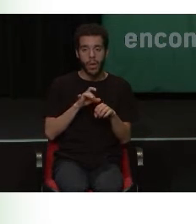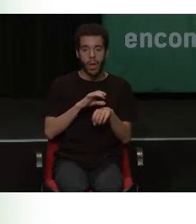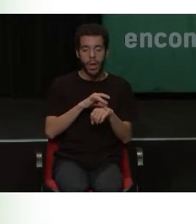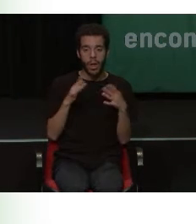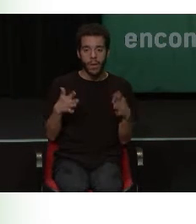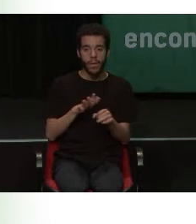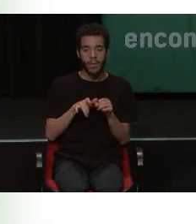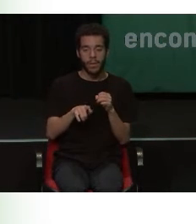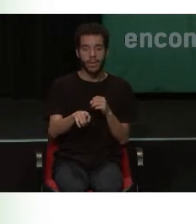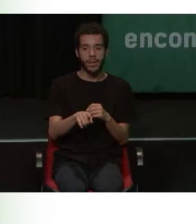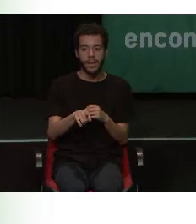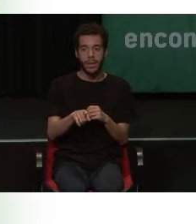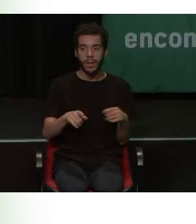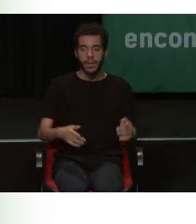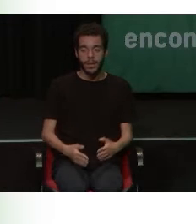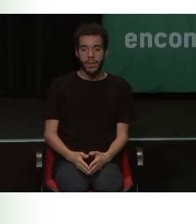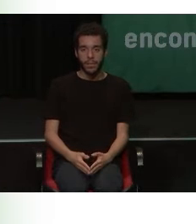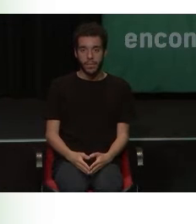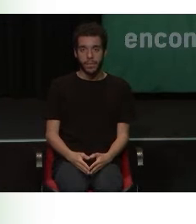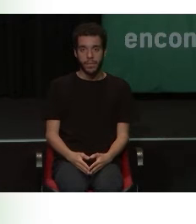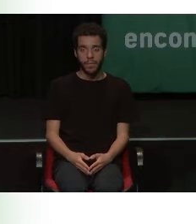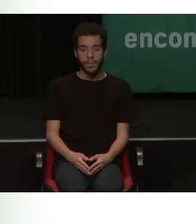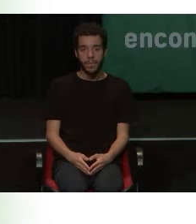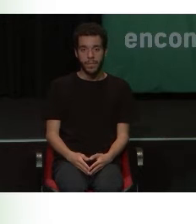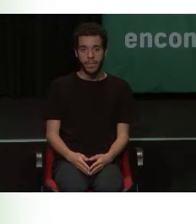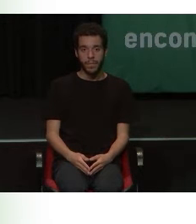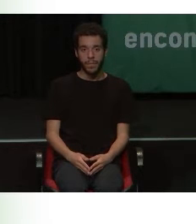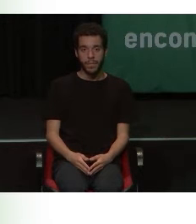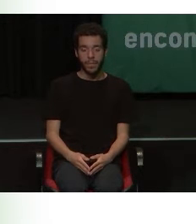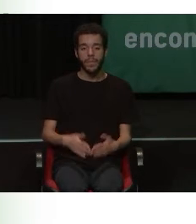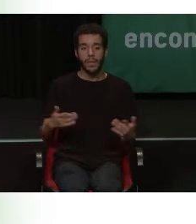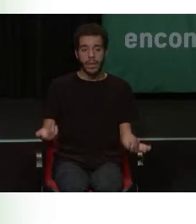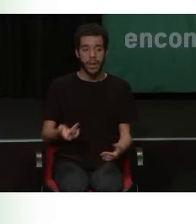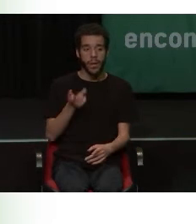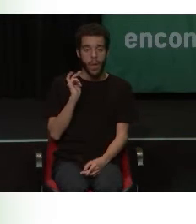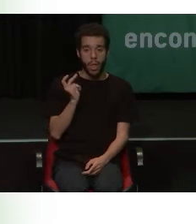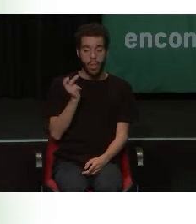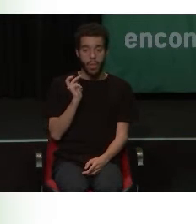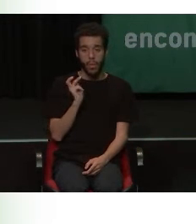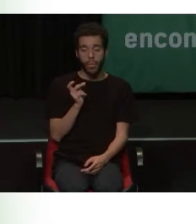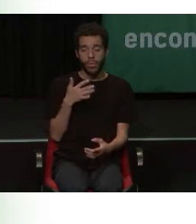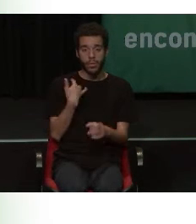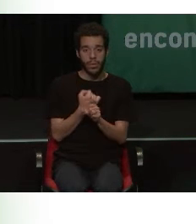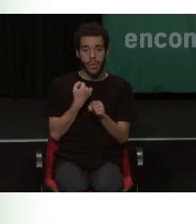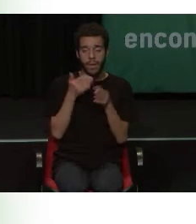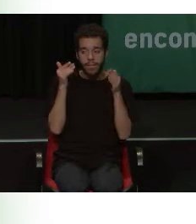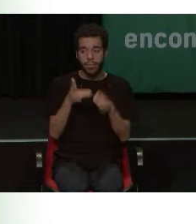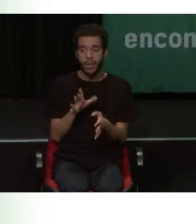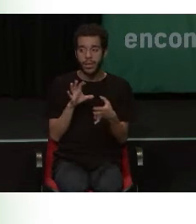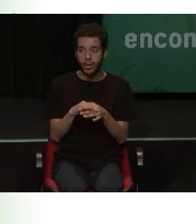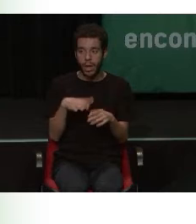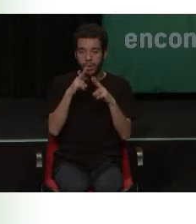pandemic. And one of our flag projects is this InfoVac, where we actually follow